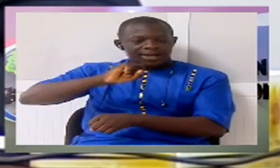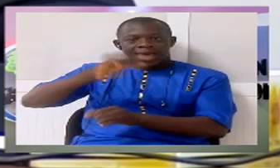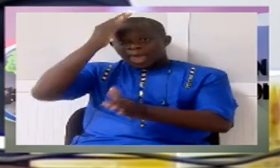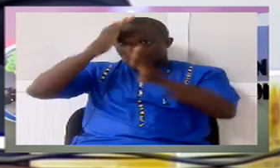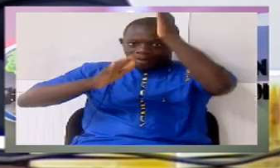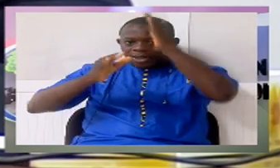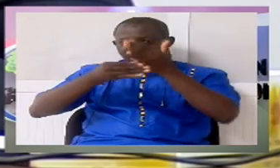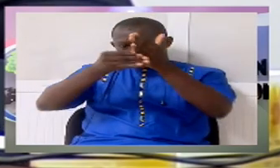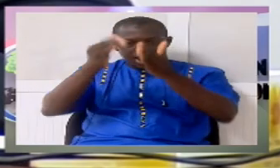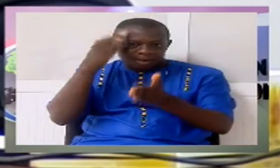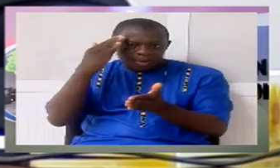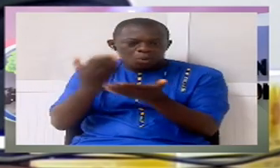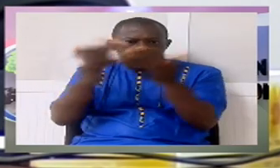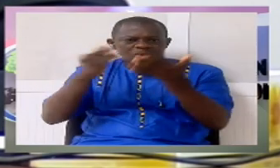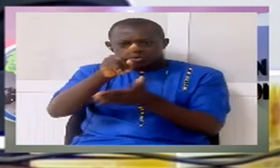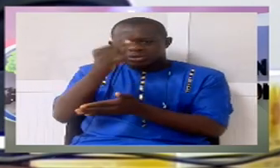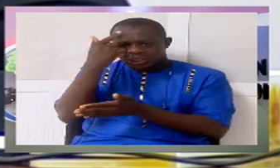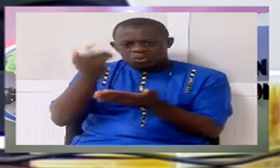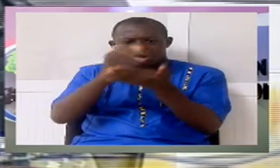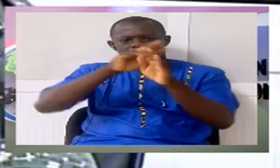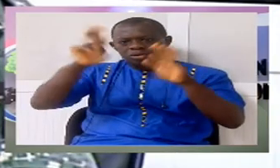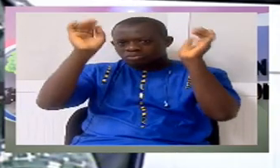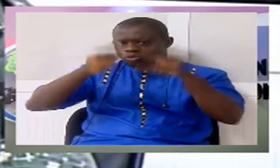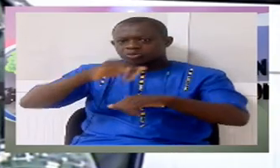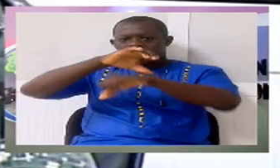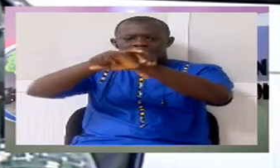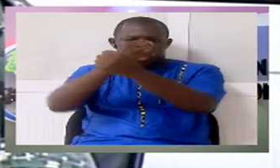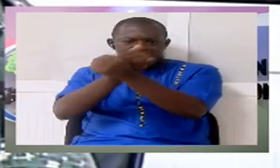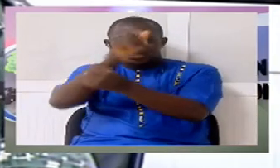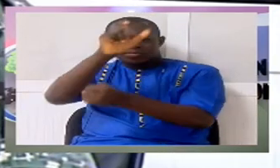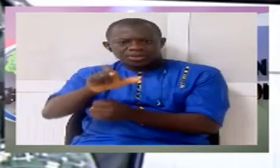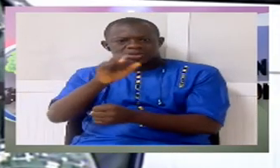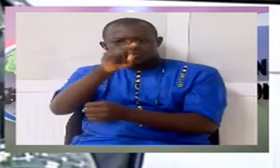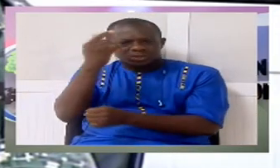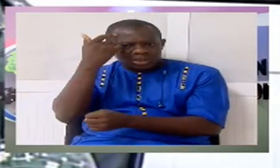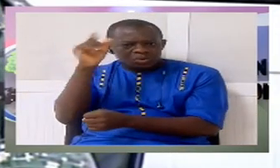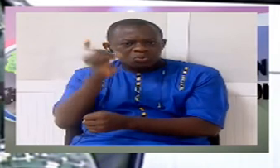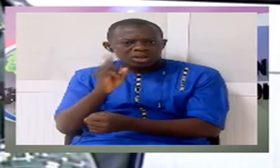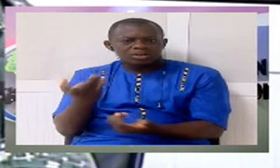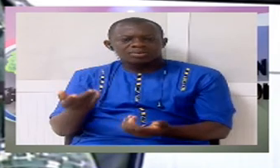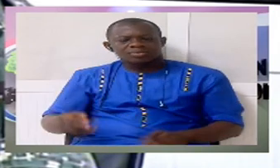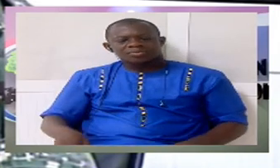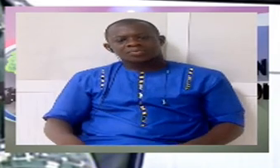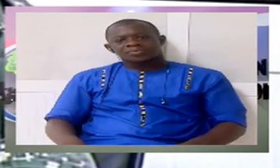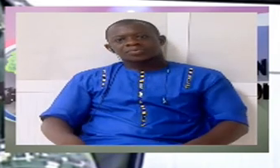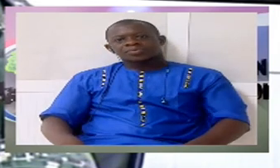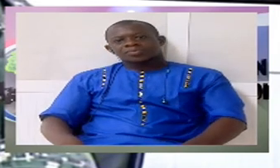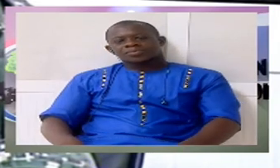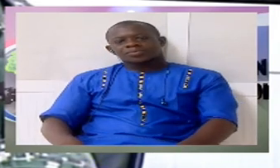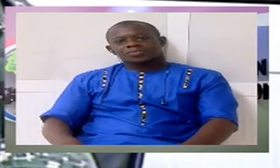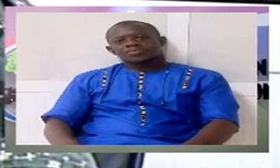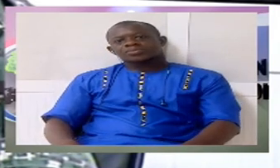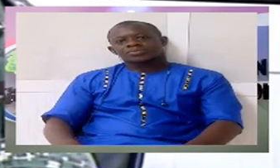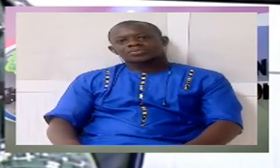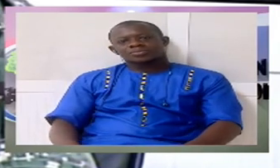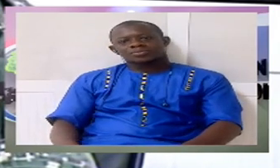the reason why he could not even effect an arrest? Langa Fognenda, army commander bi dole bi am munutona fehe